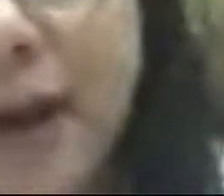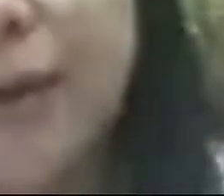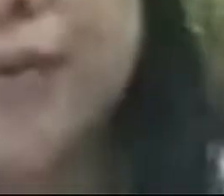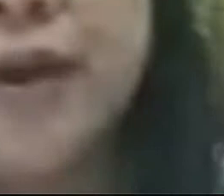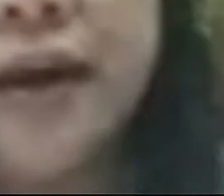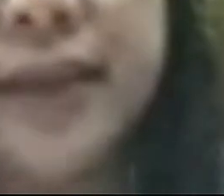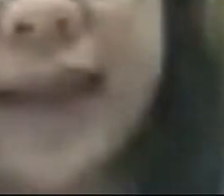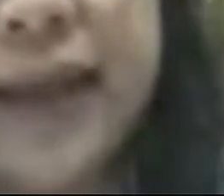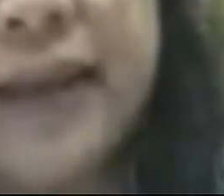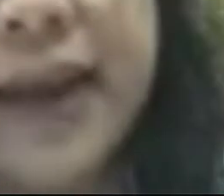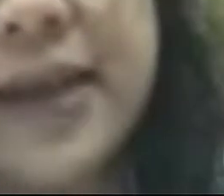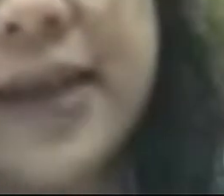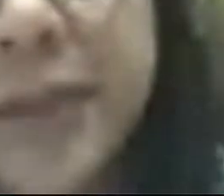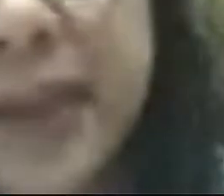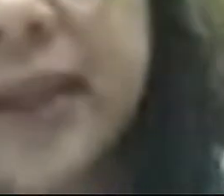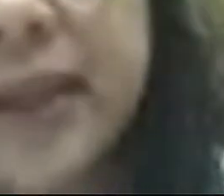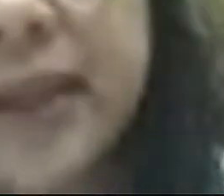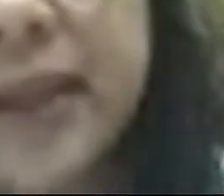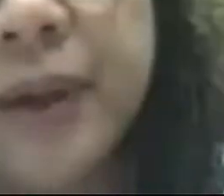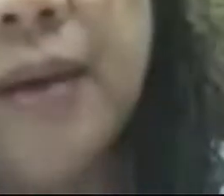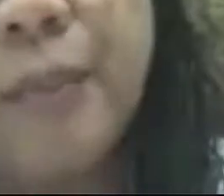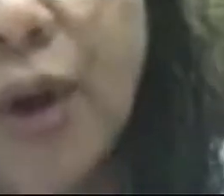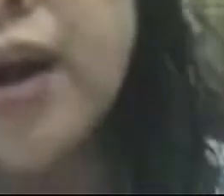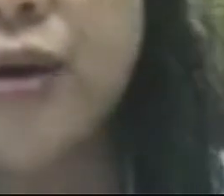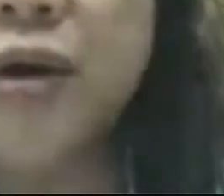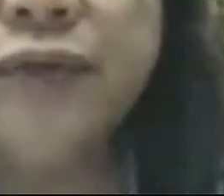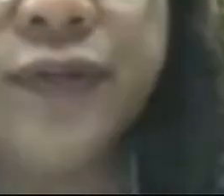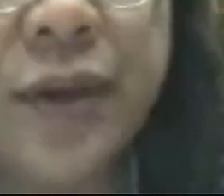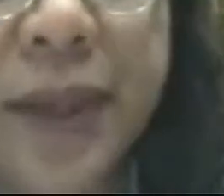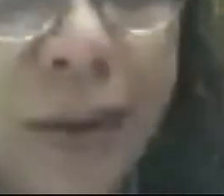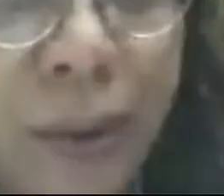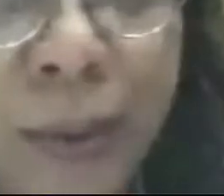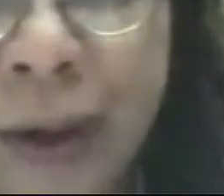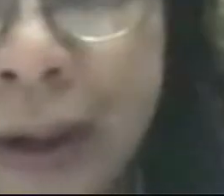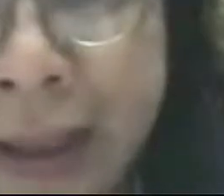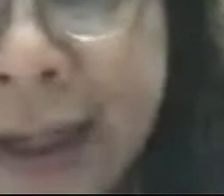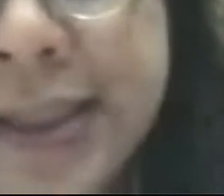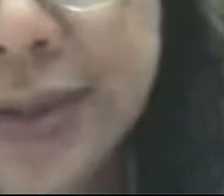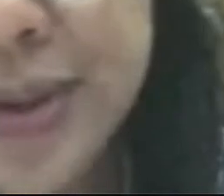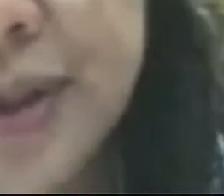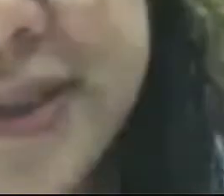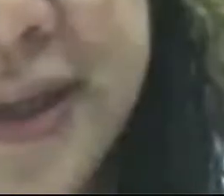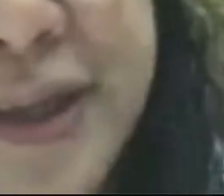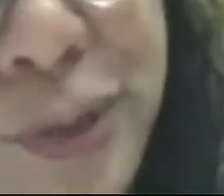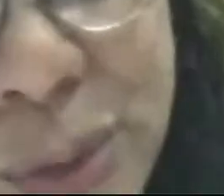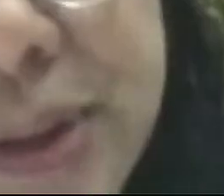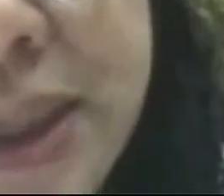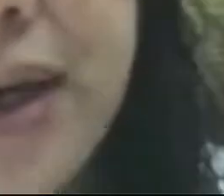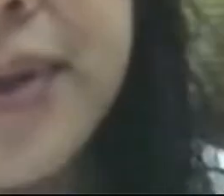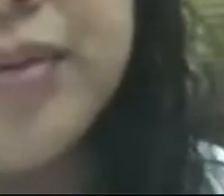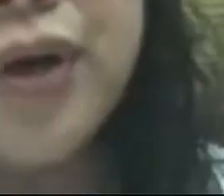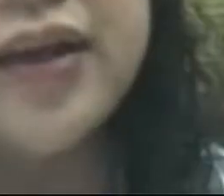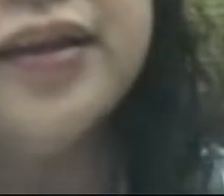how telehealth has permeated more of the Filipino healthcare institutions. So schools are coming